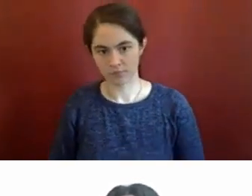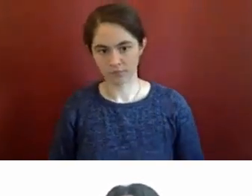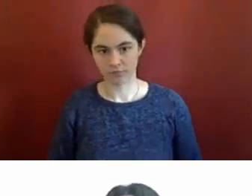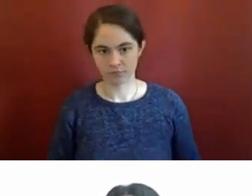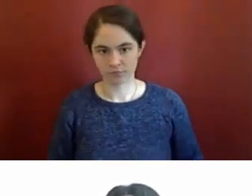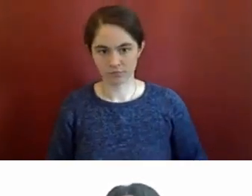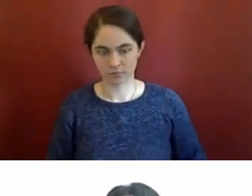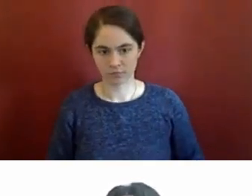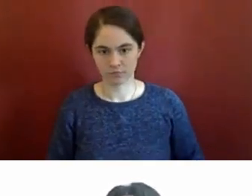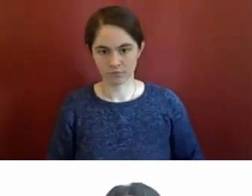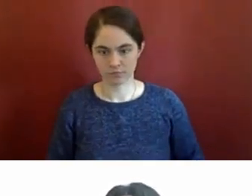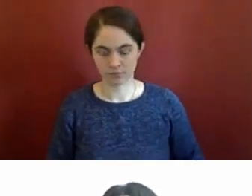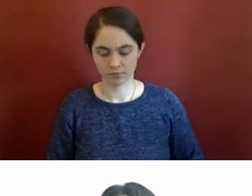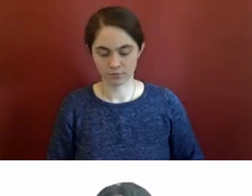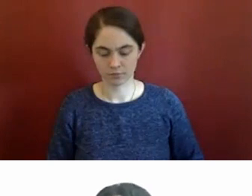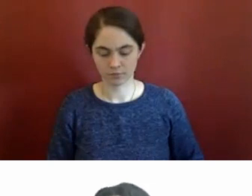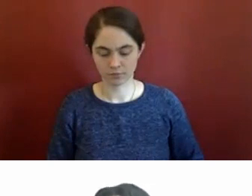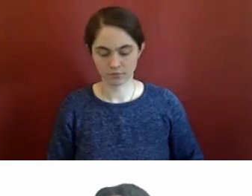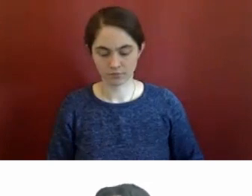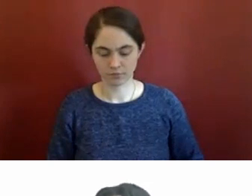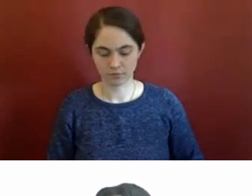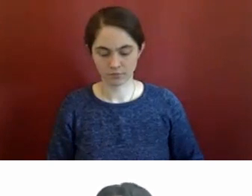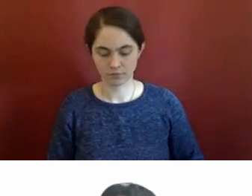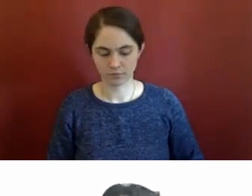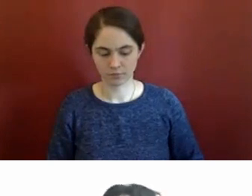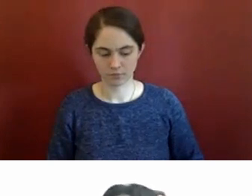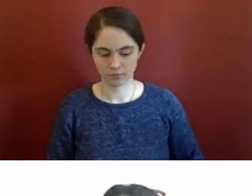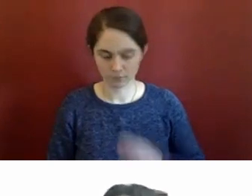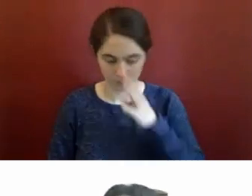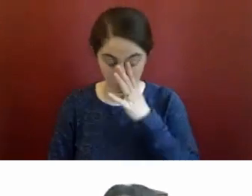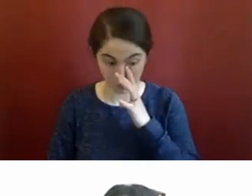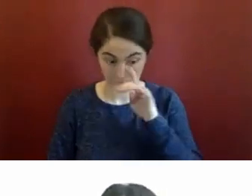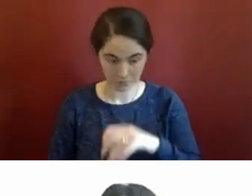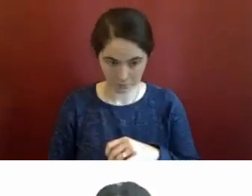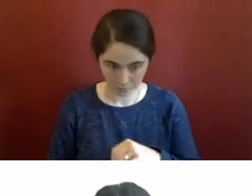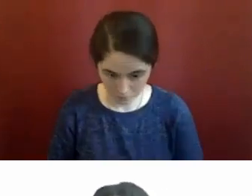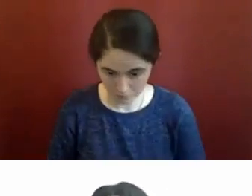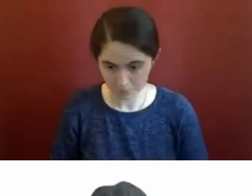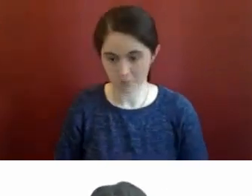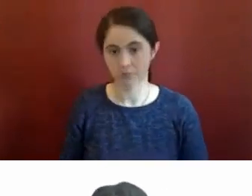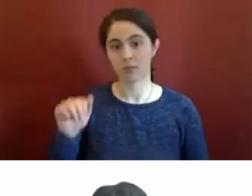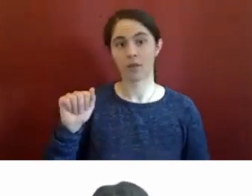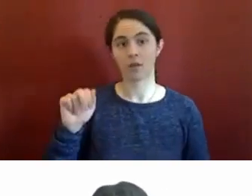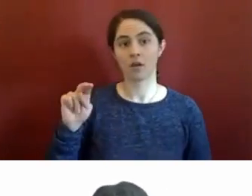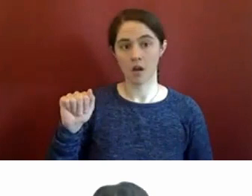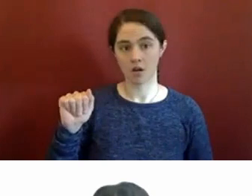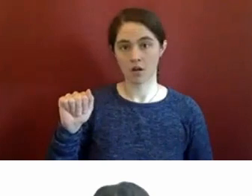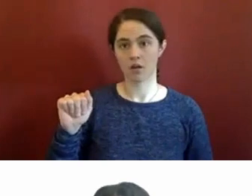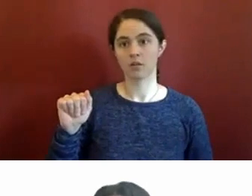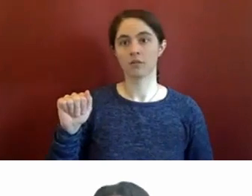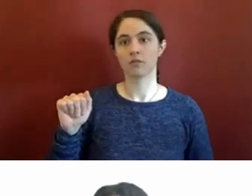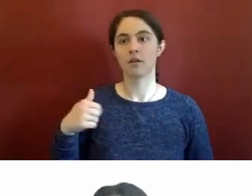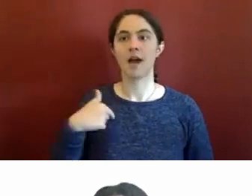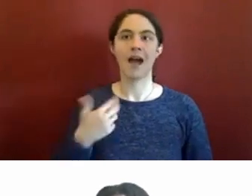claramente. And be more comfortable to the other kids can learn more like English.